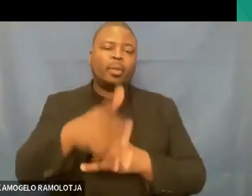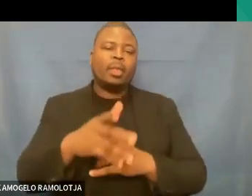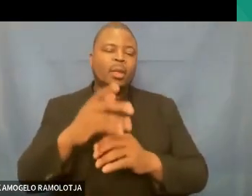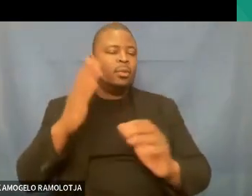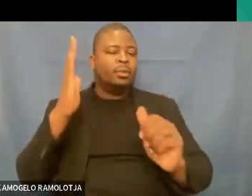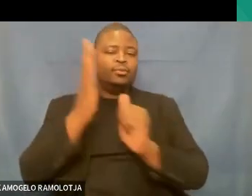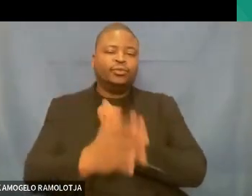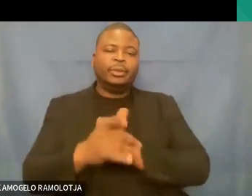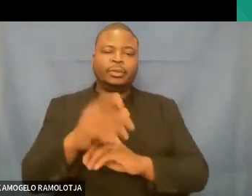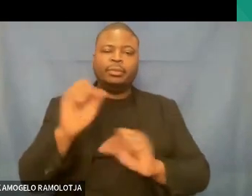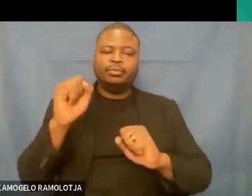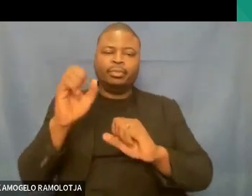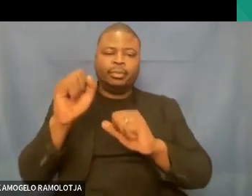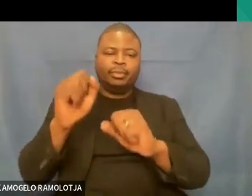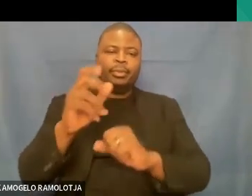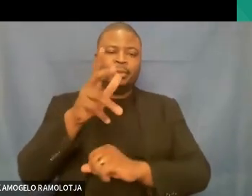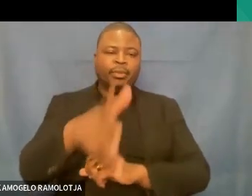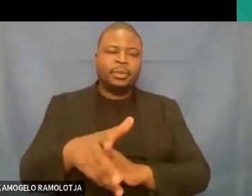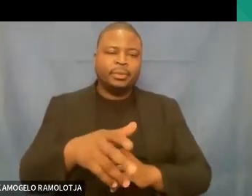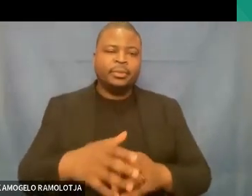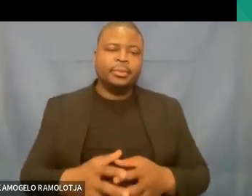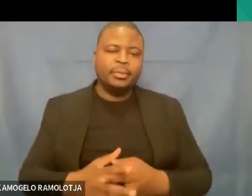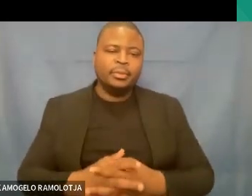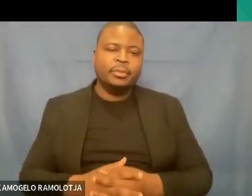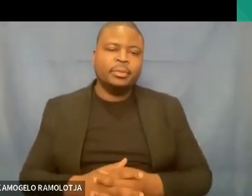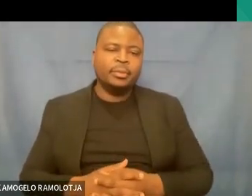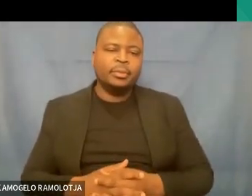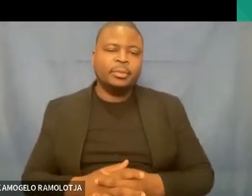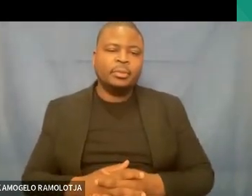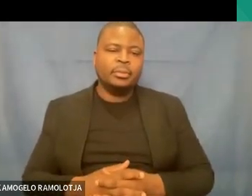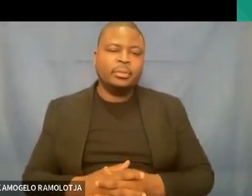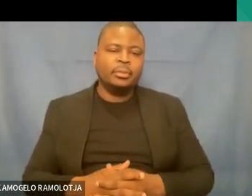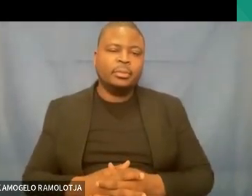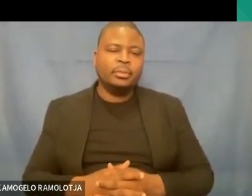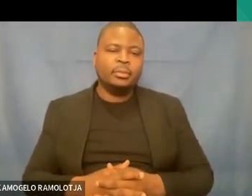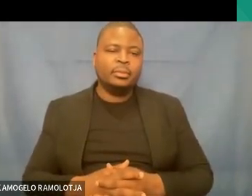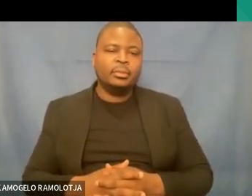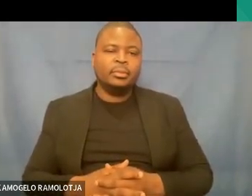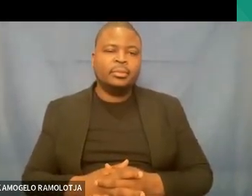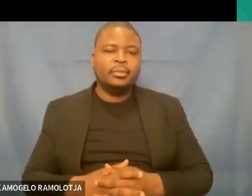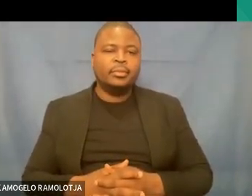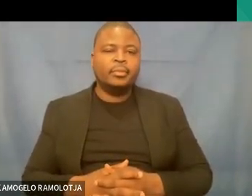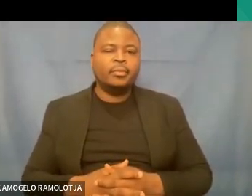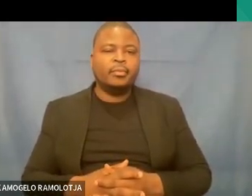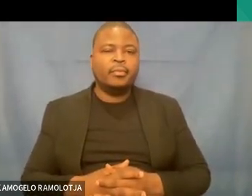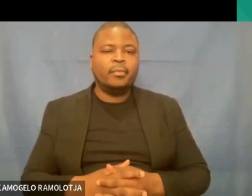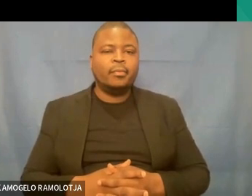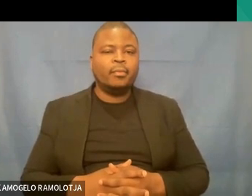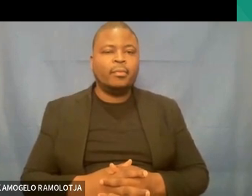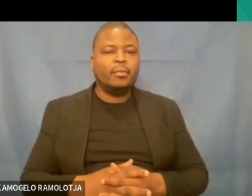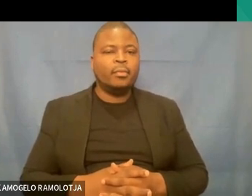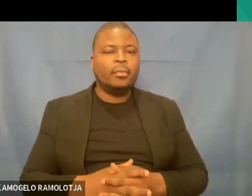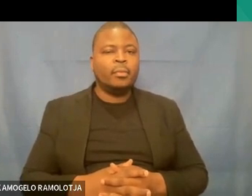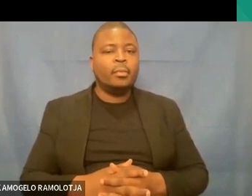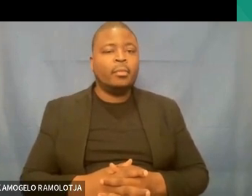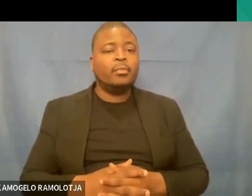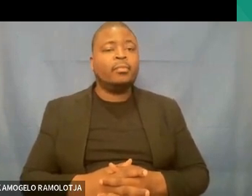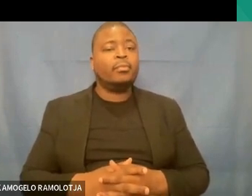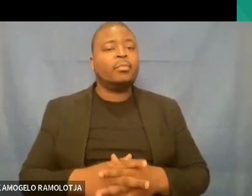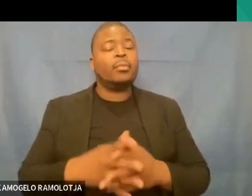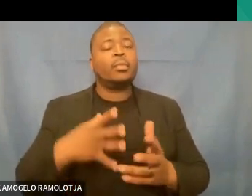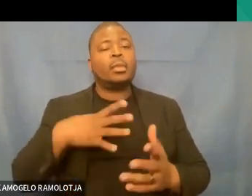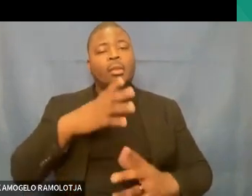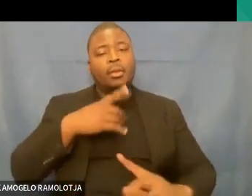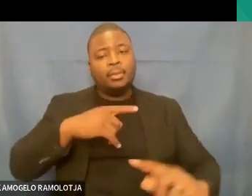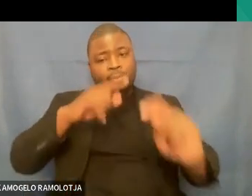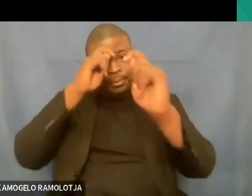slides, but before I start, I just want to acknowledge the South African National AIDS Council.